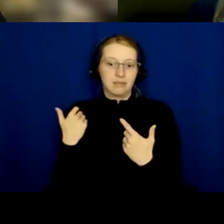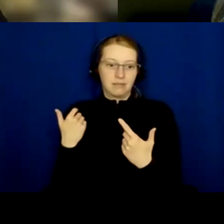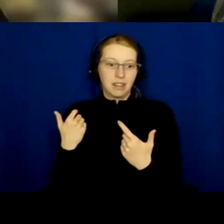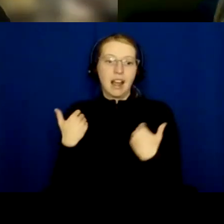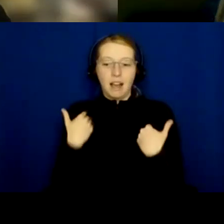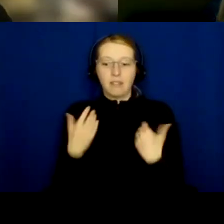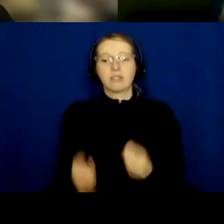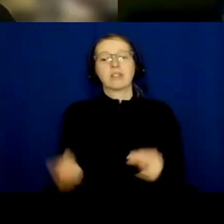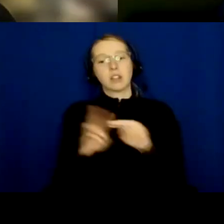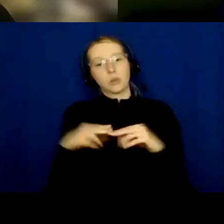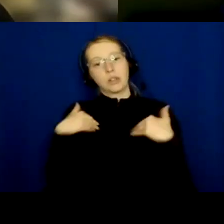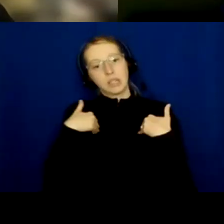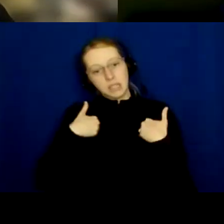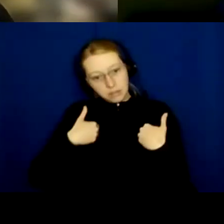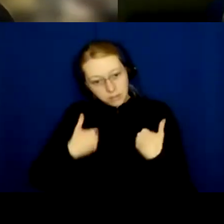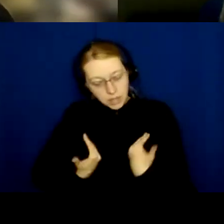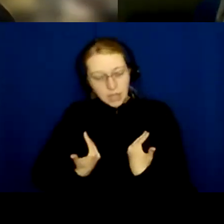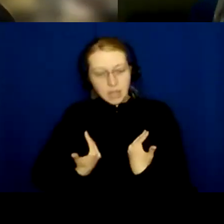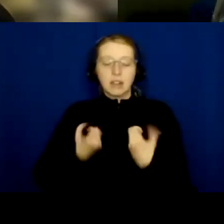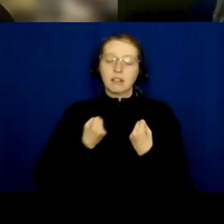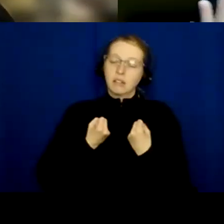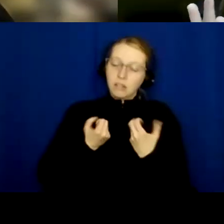listening fatigue, and social withdrawal.